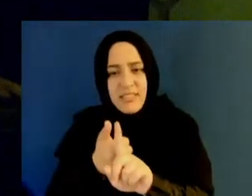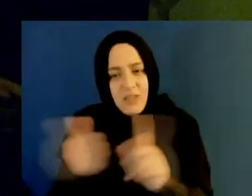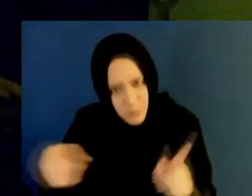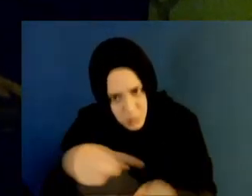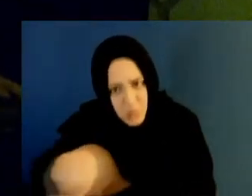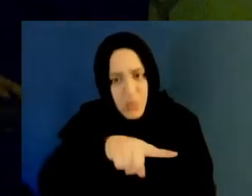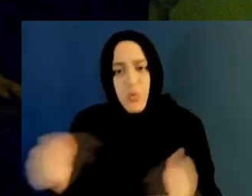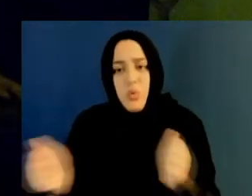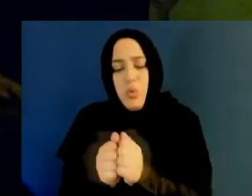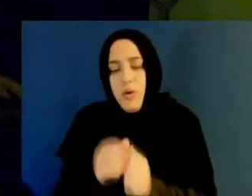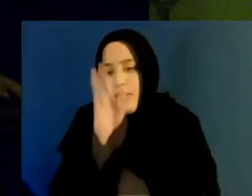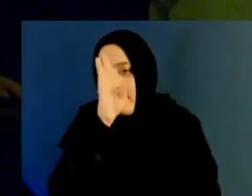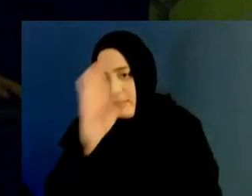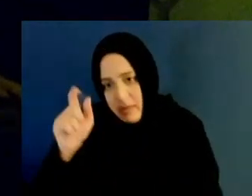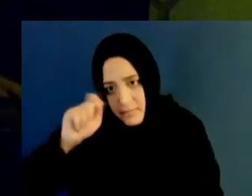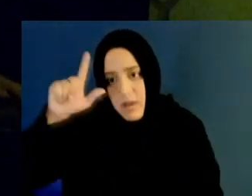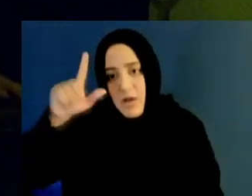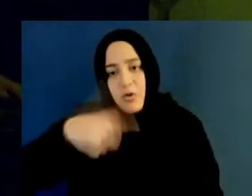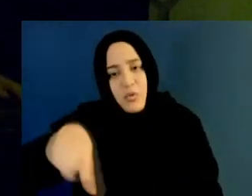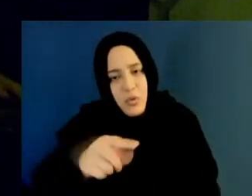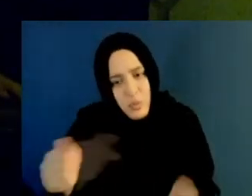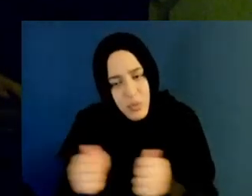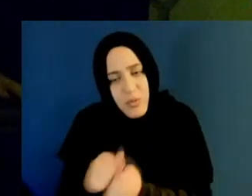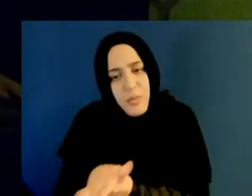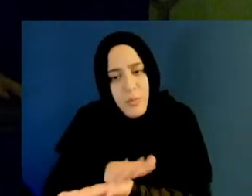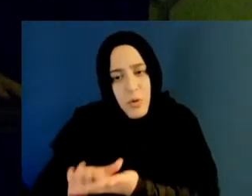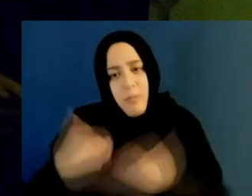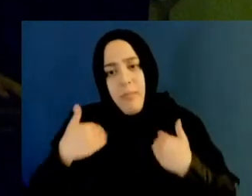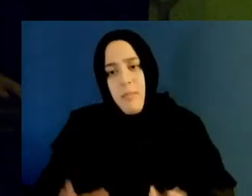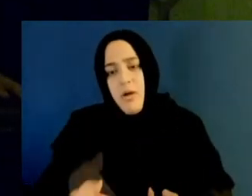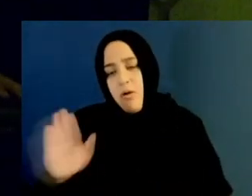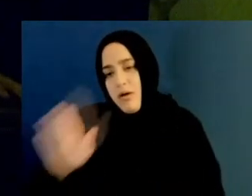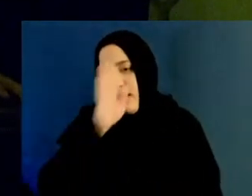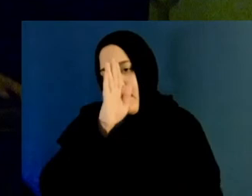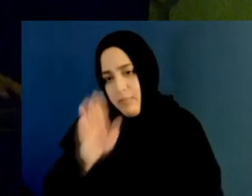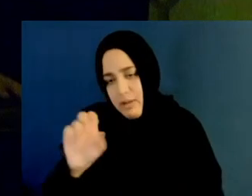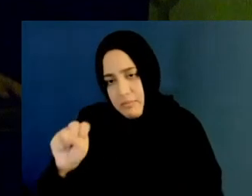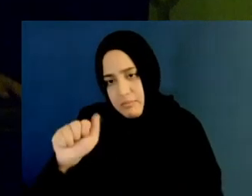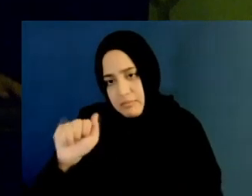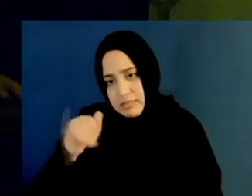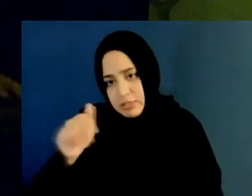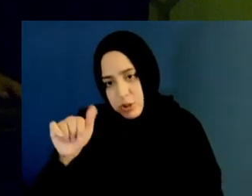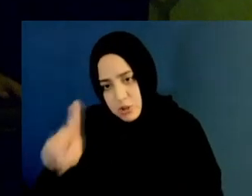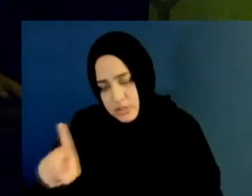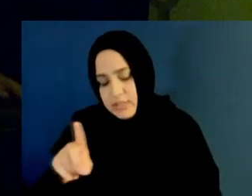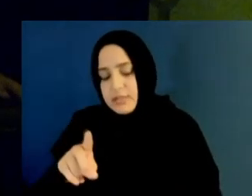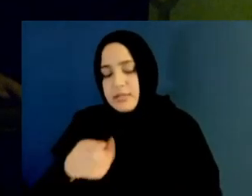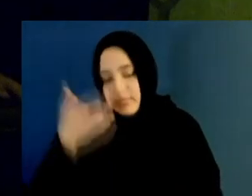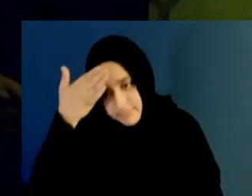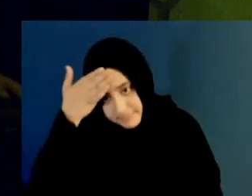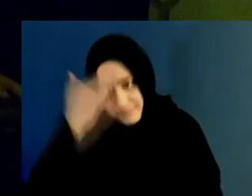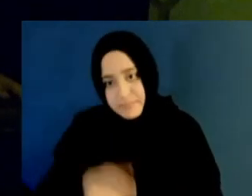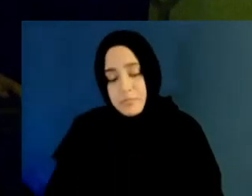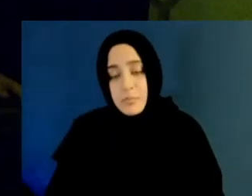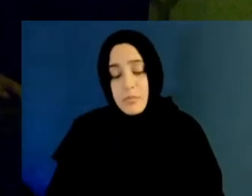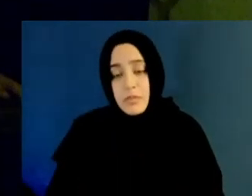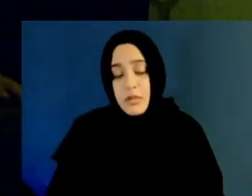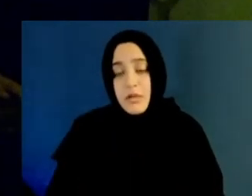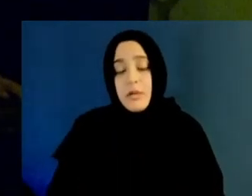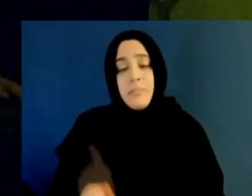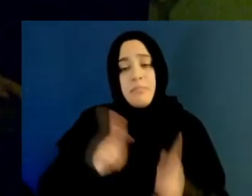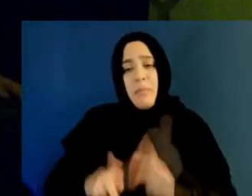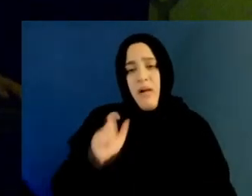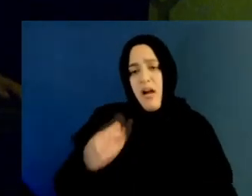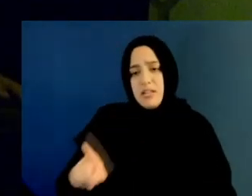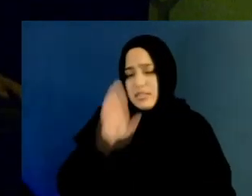Zainul Abideen. They ask him, Ya Imam al-Bakir, why is it that you were crying when you were giving ghusl to the body